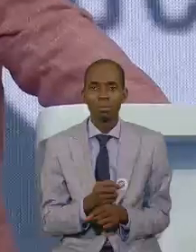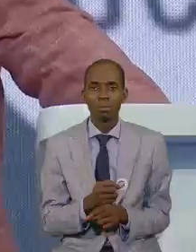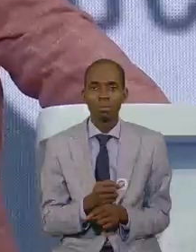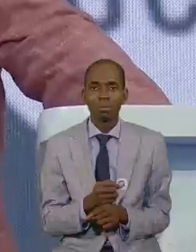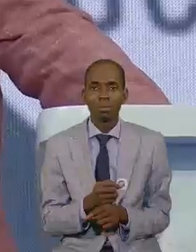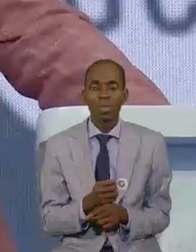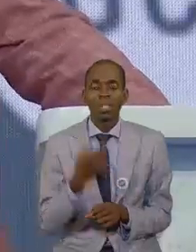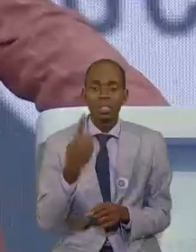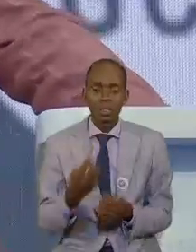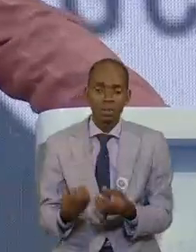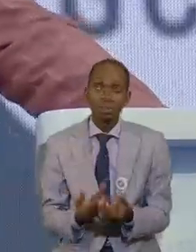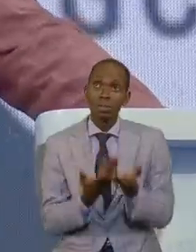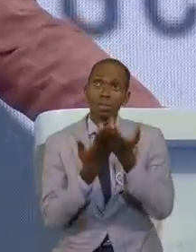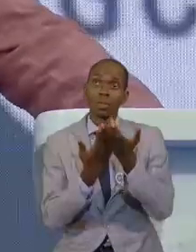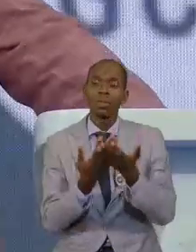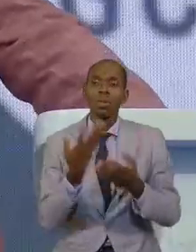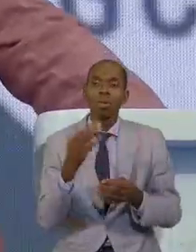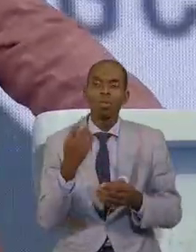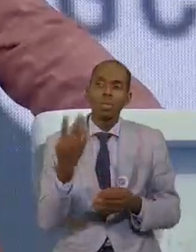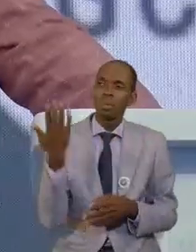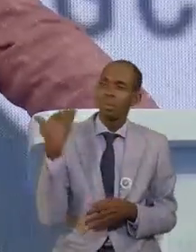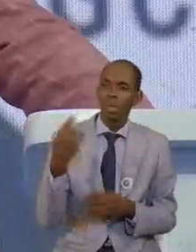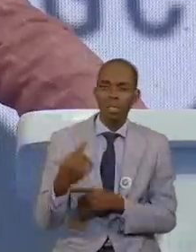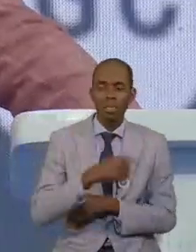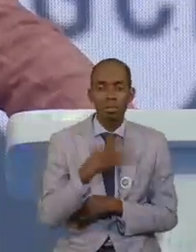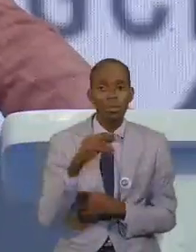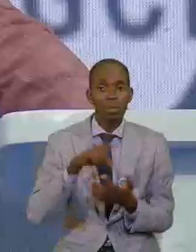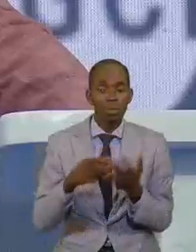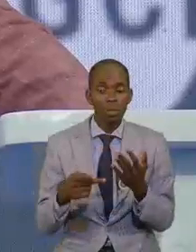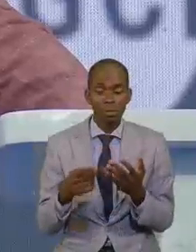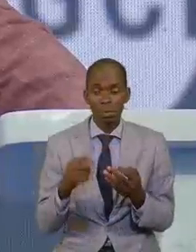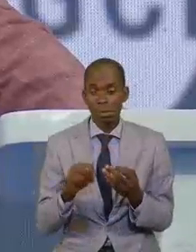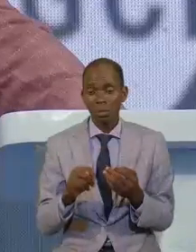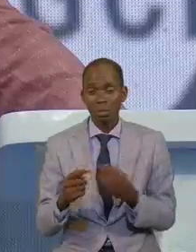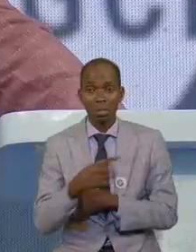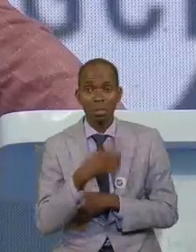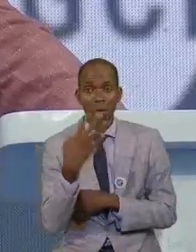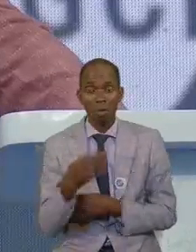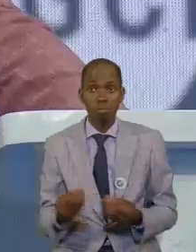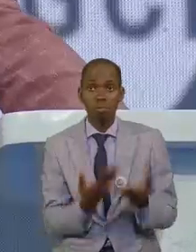The sacrifice in the previous day of atonement was not sufficient.